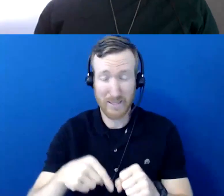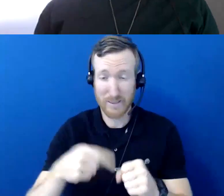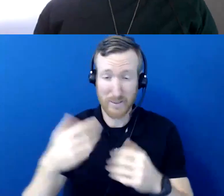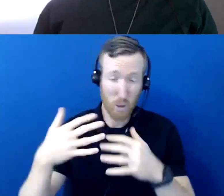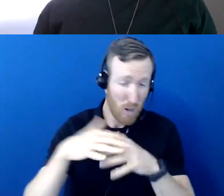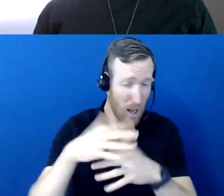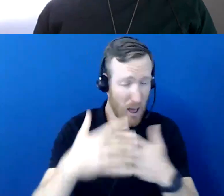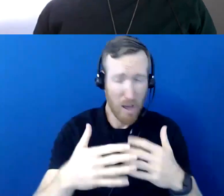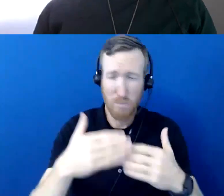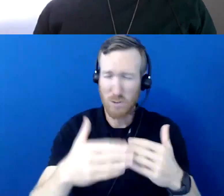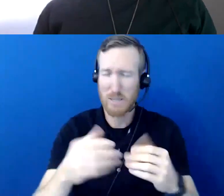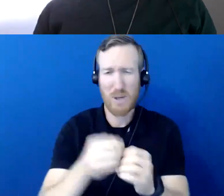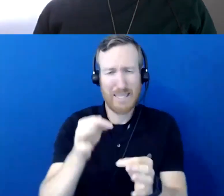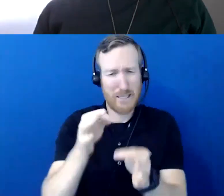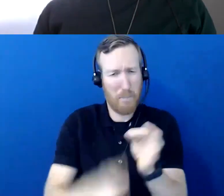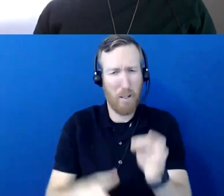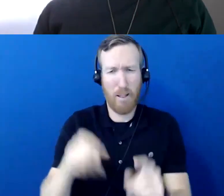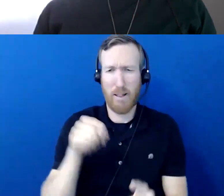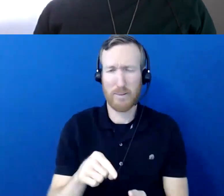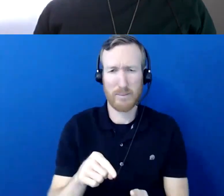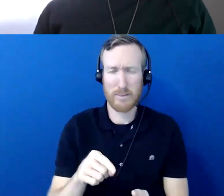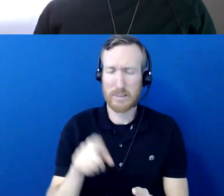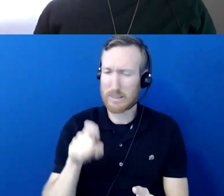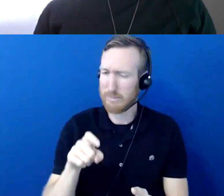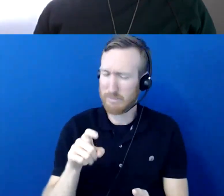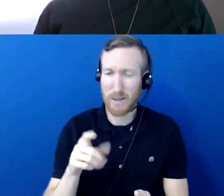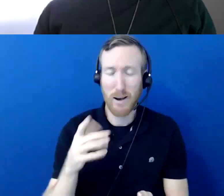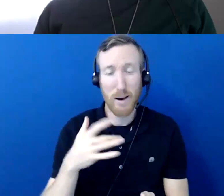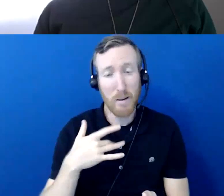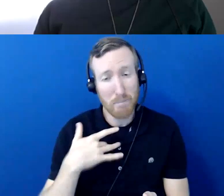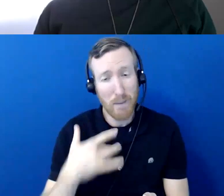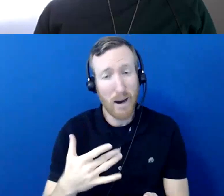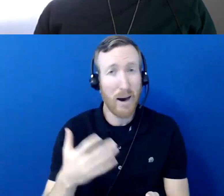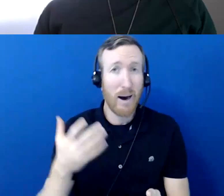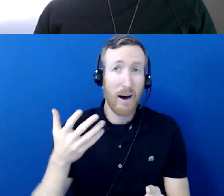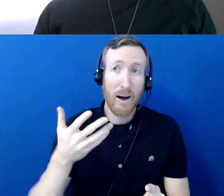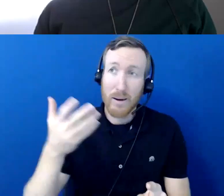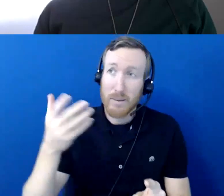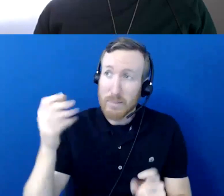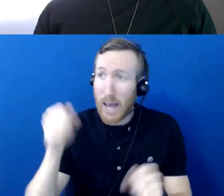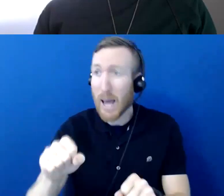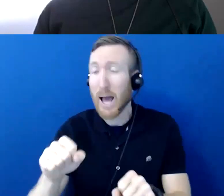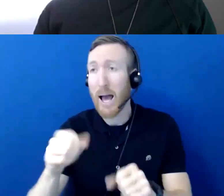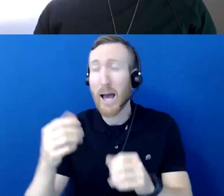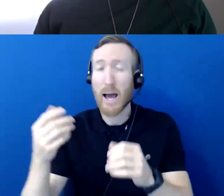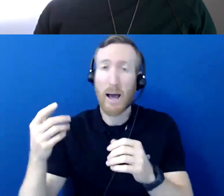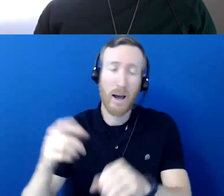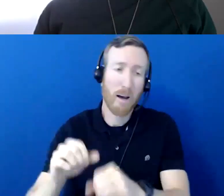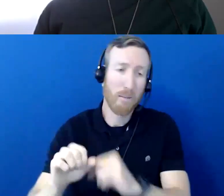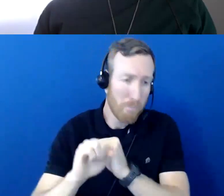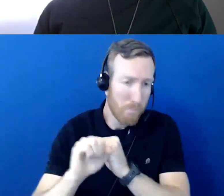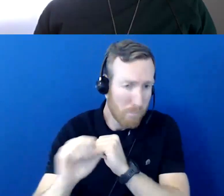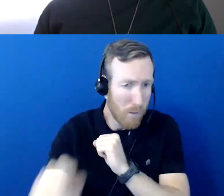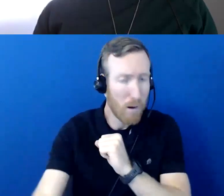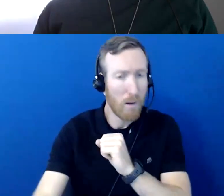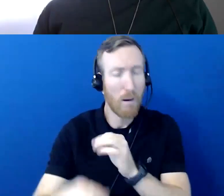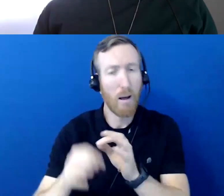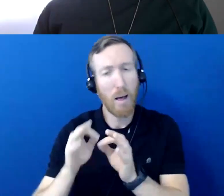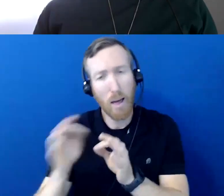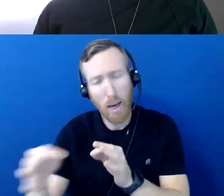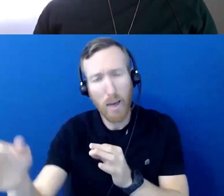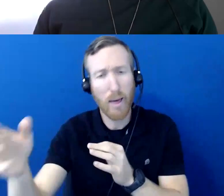we know, things tend to take a long time. They become very complex. There's a lot of